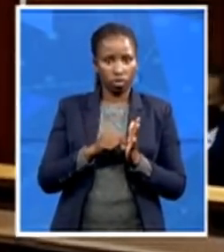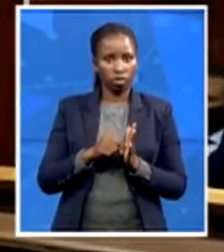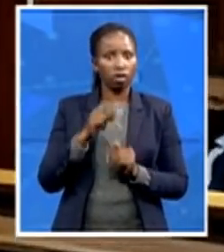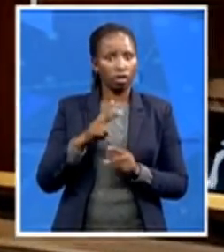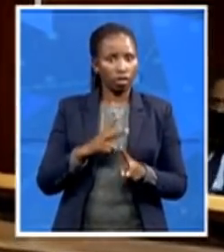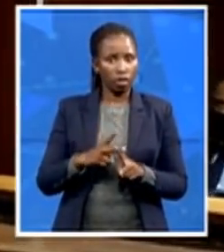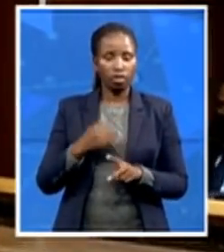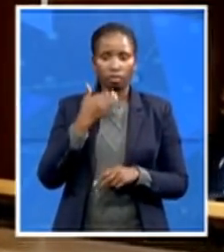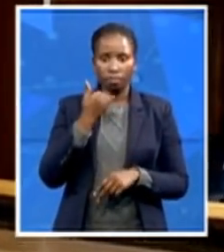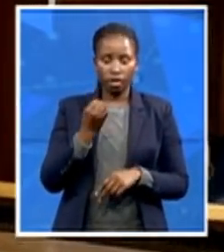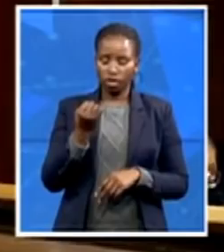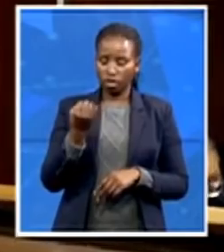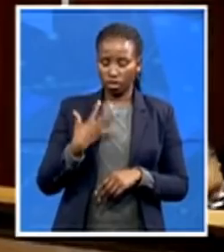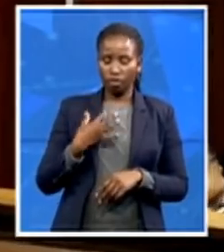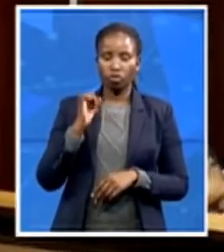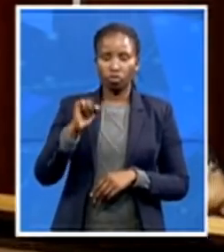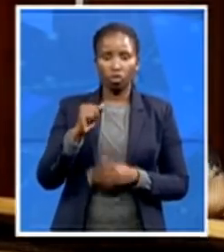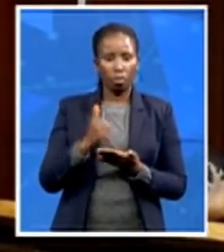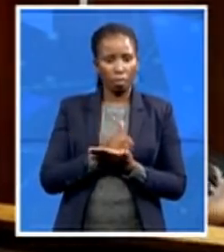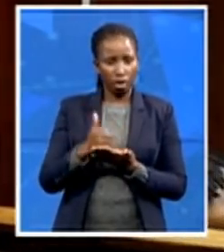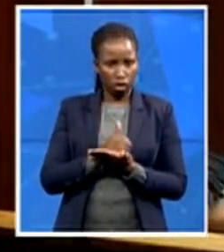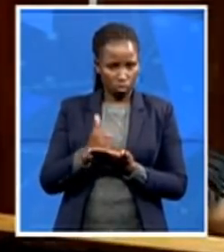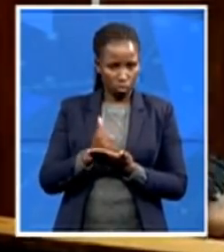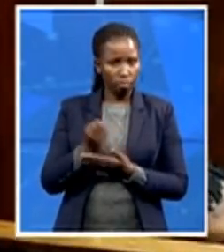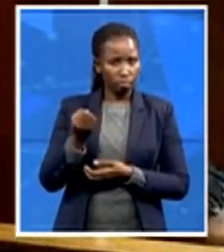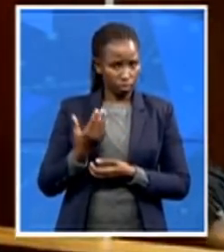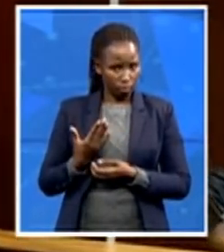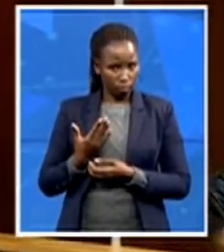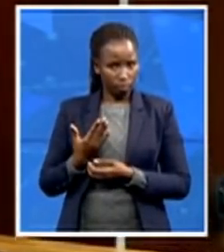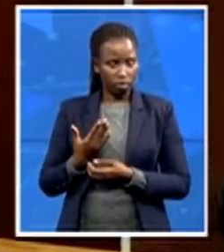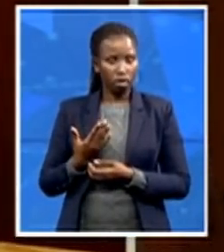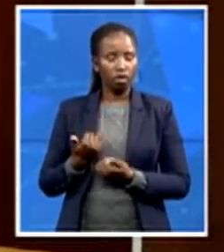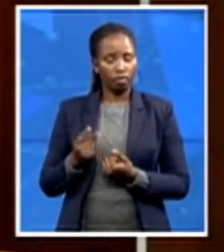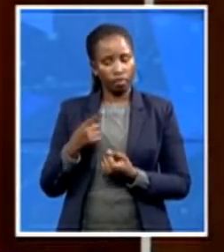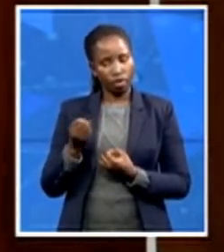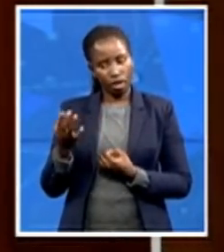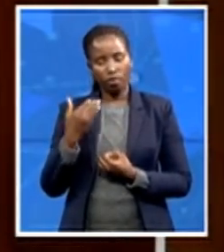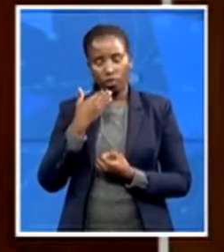bail conditions, to the investigating officer on or before the 14th of June